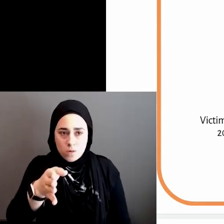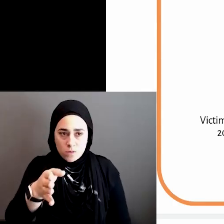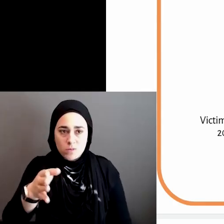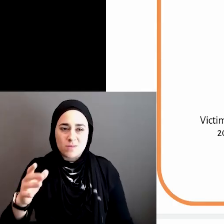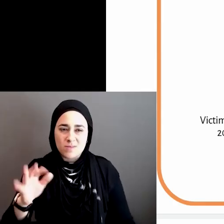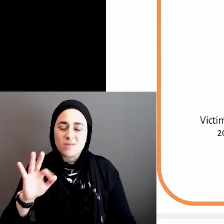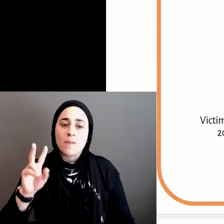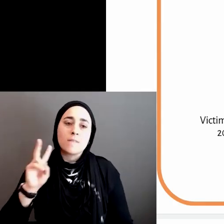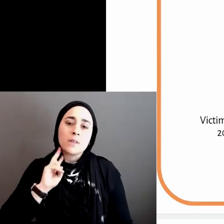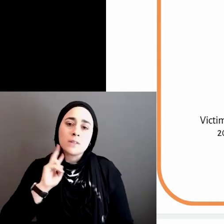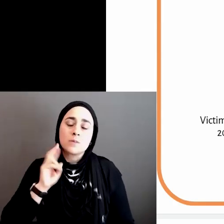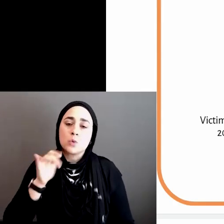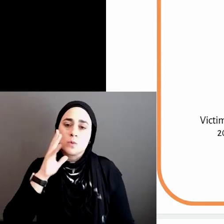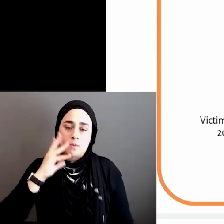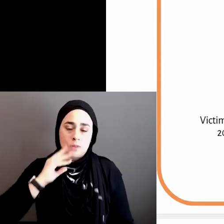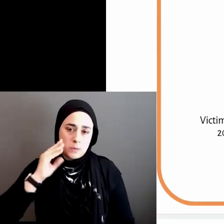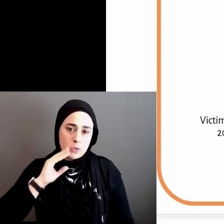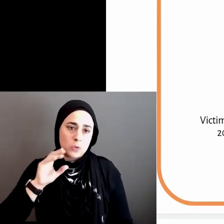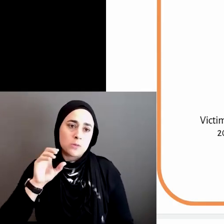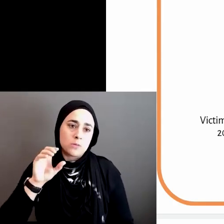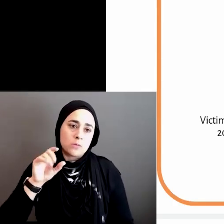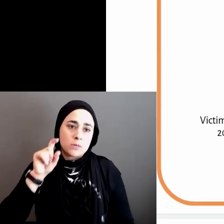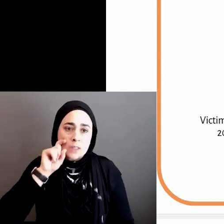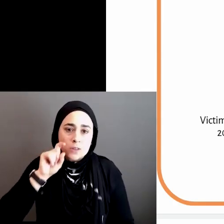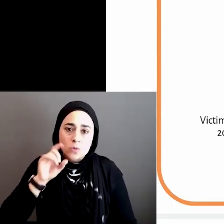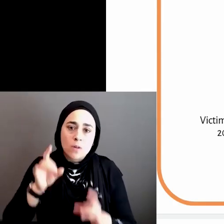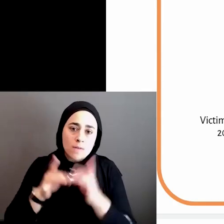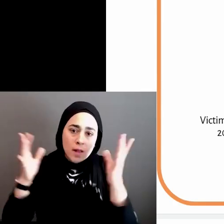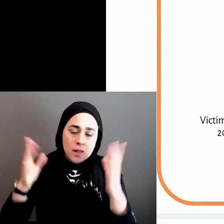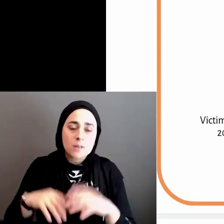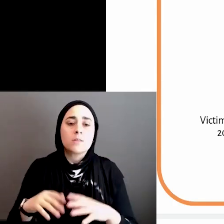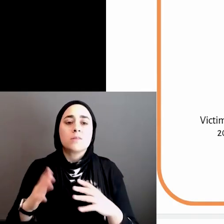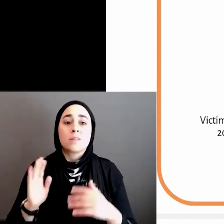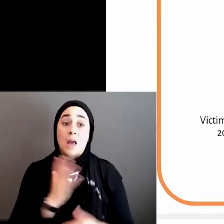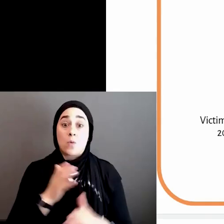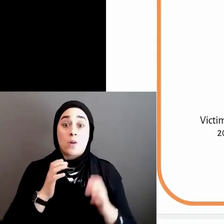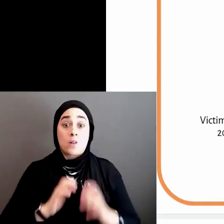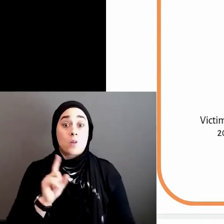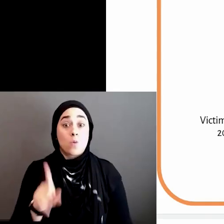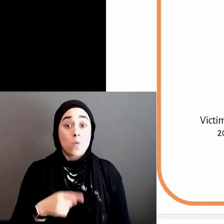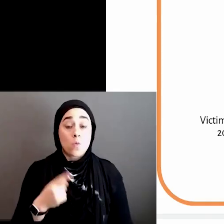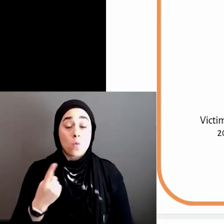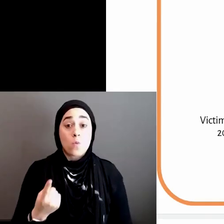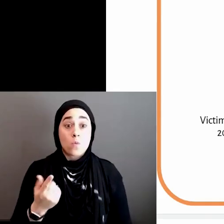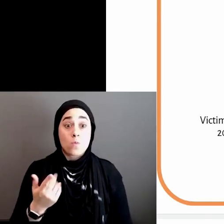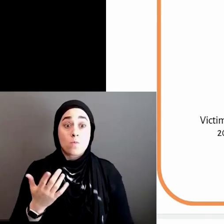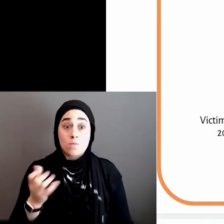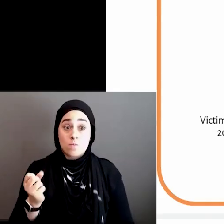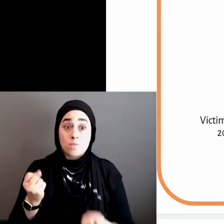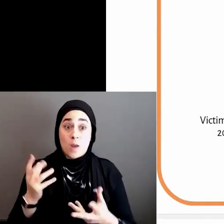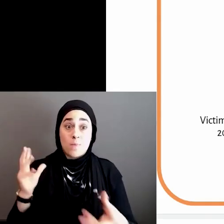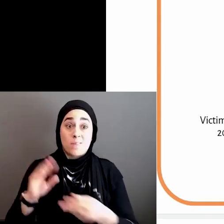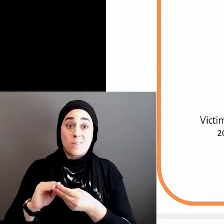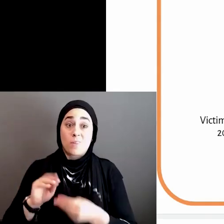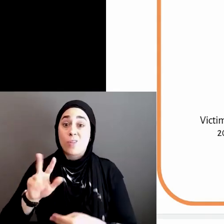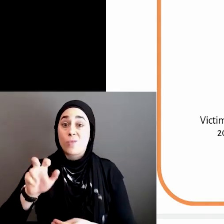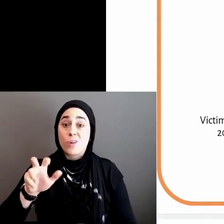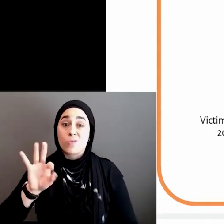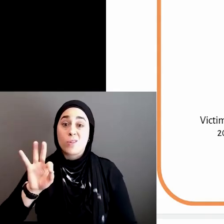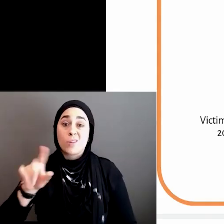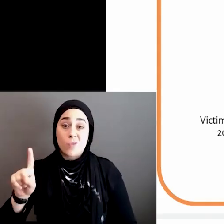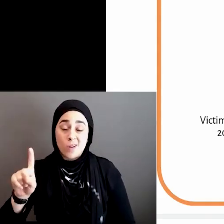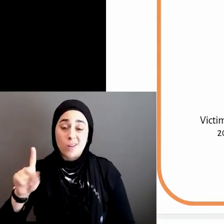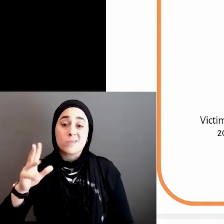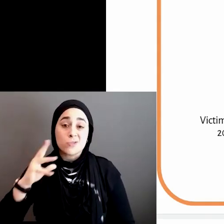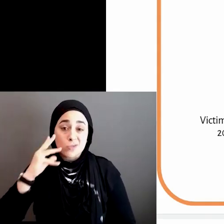clinics. So this is just our clinic alone. We had 391 cases related to family or sexual